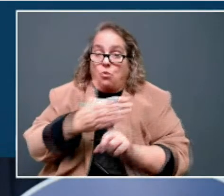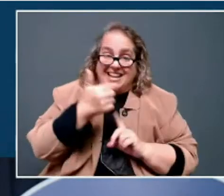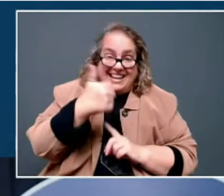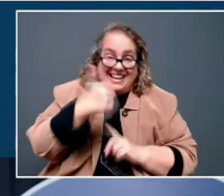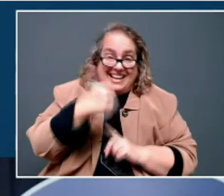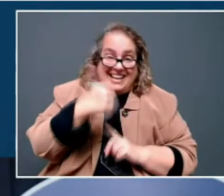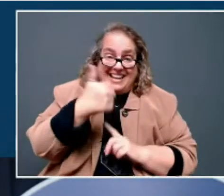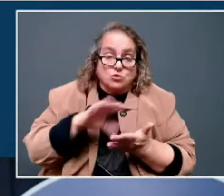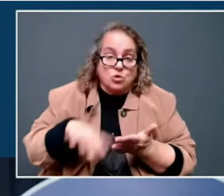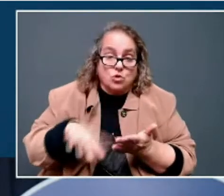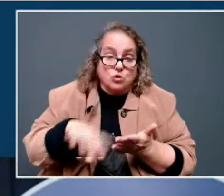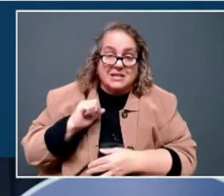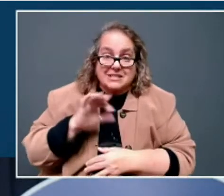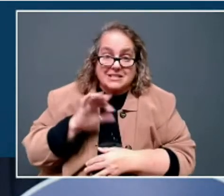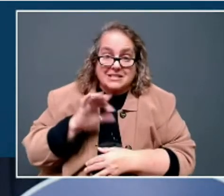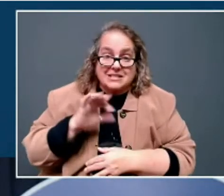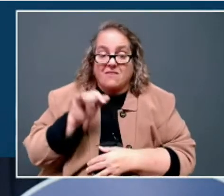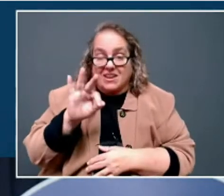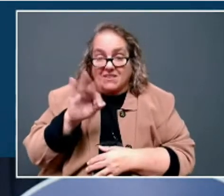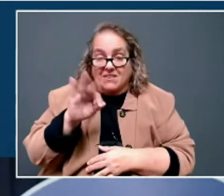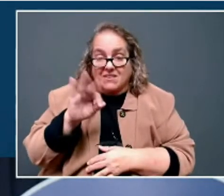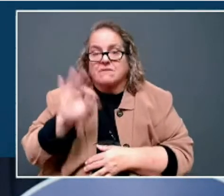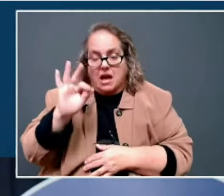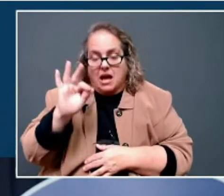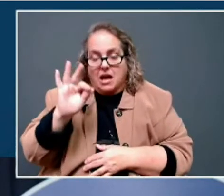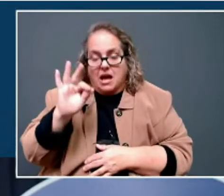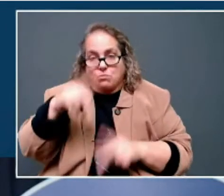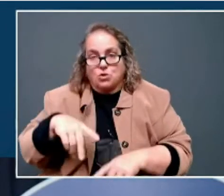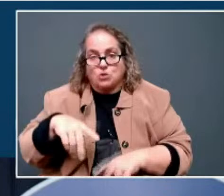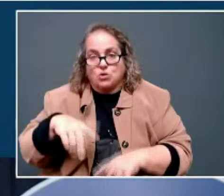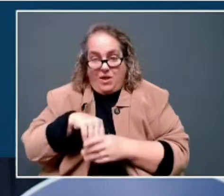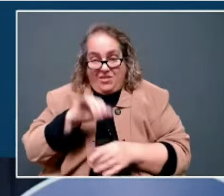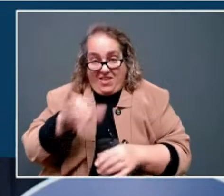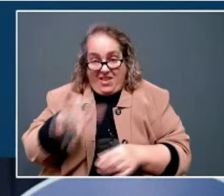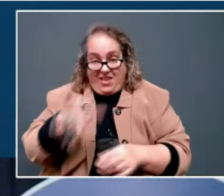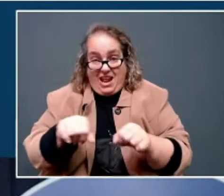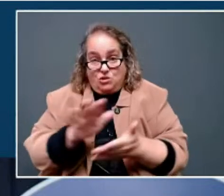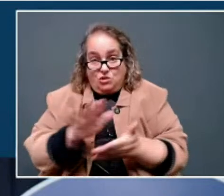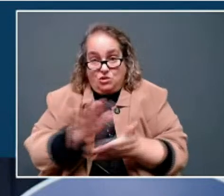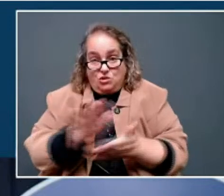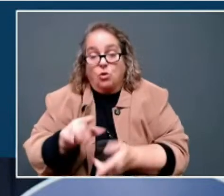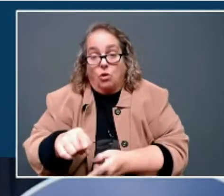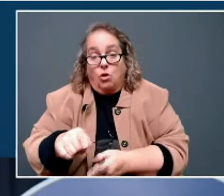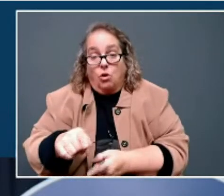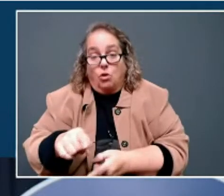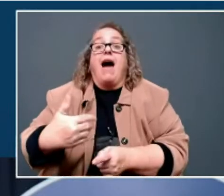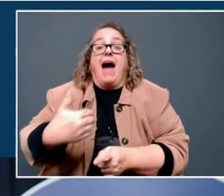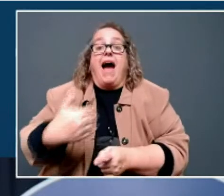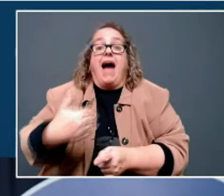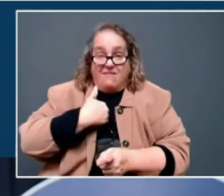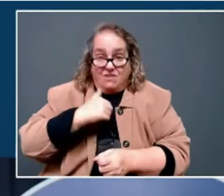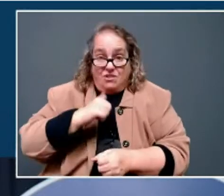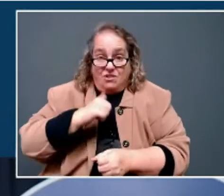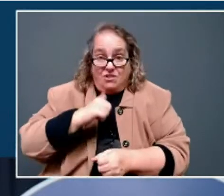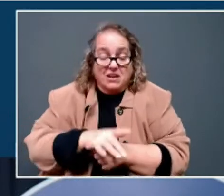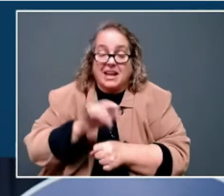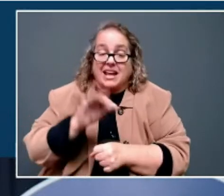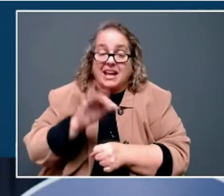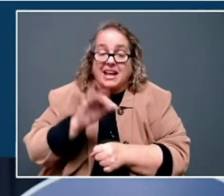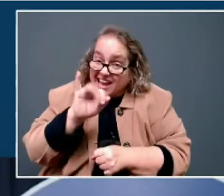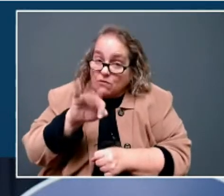population if they find a positive person in that setting, if they require universal masking. Now, this is very